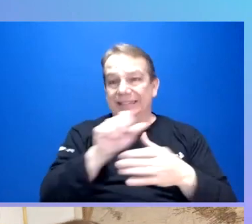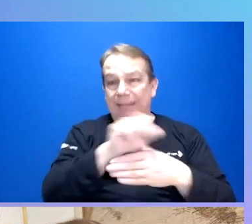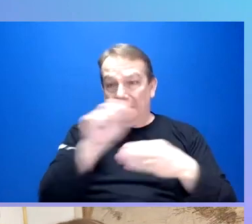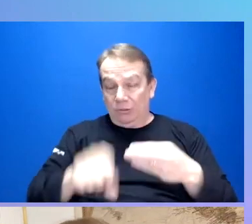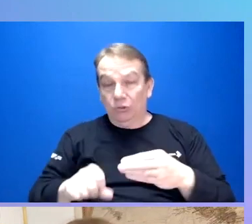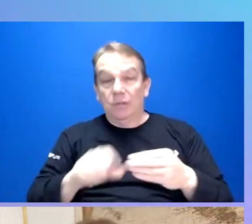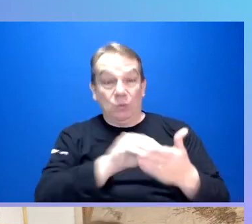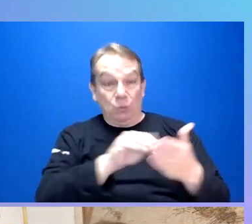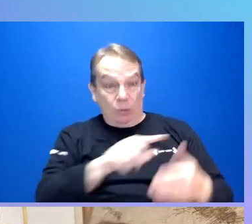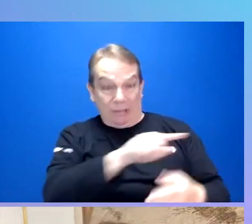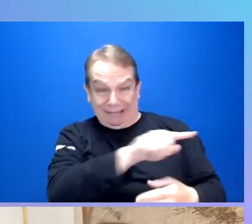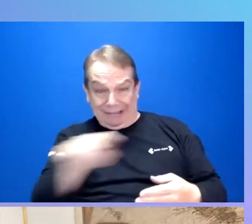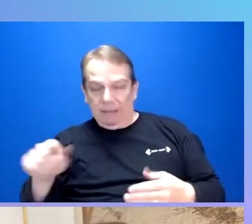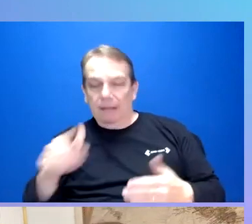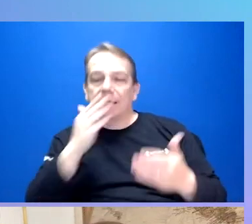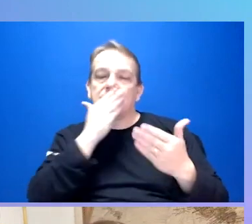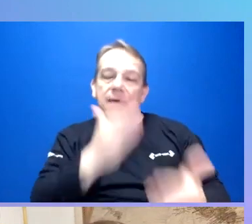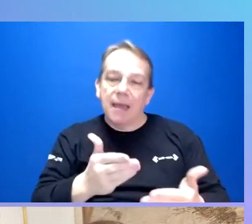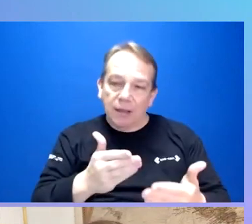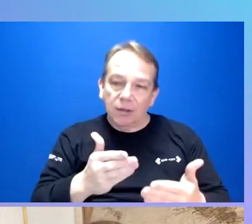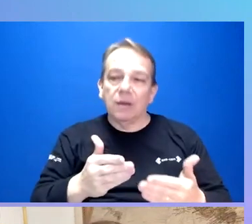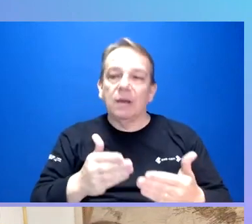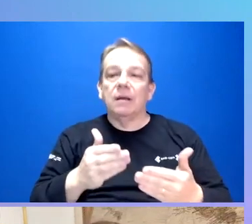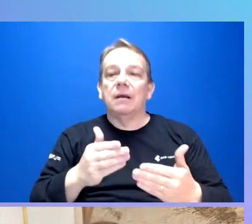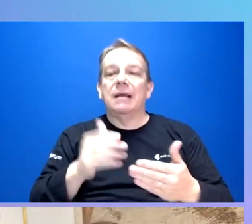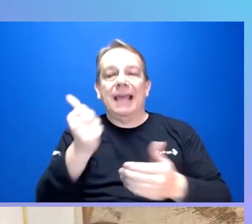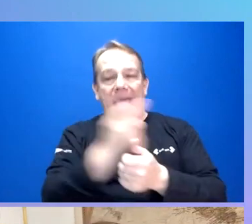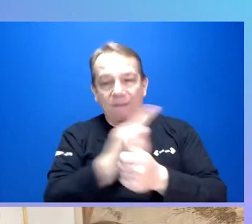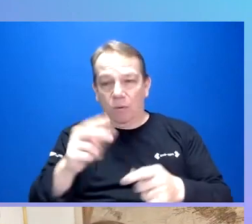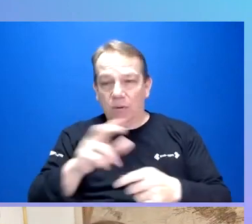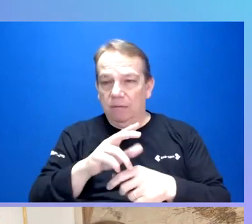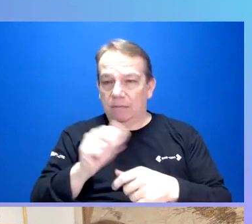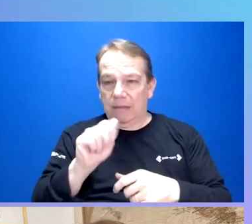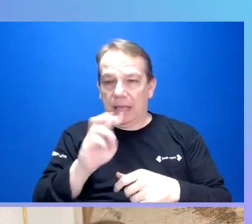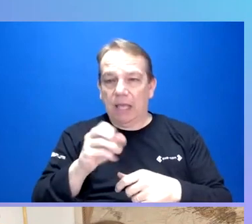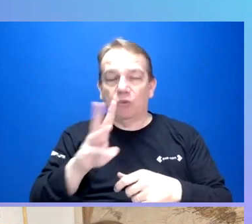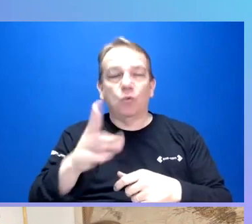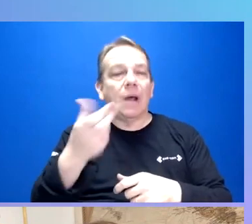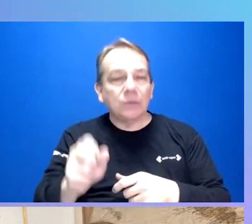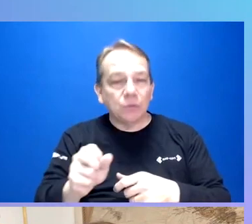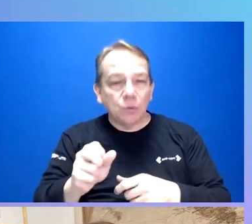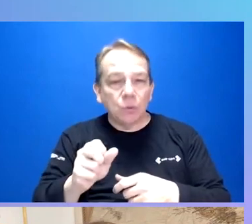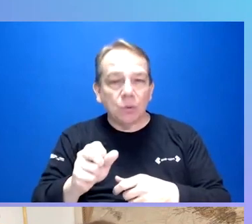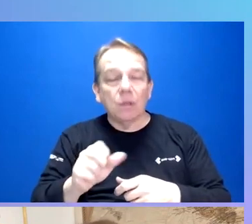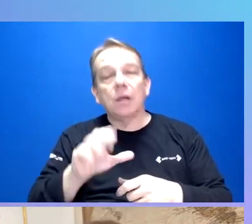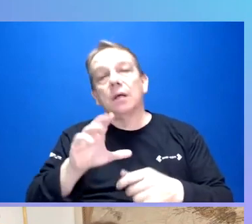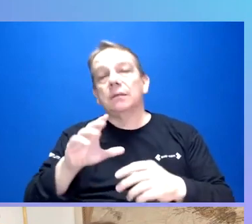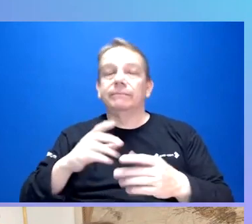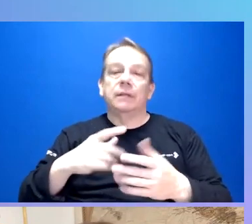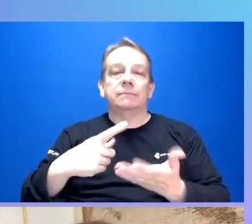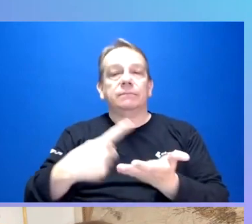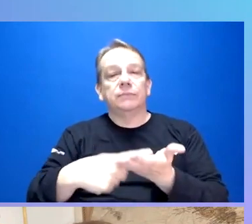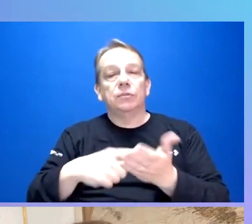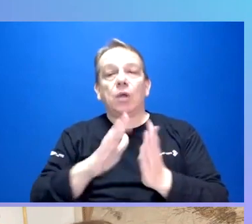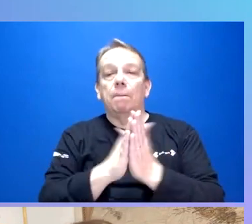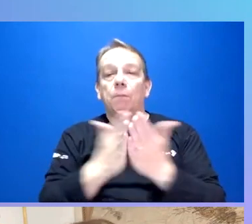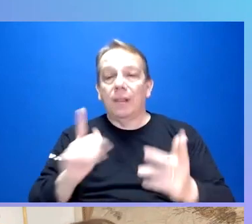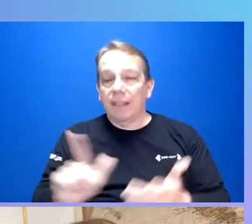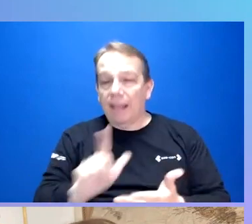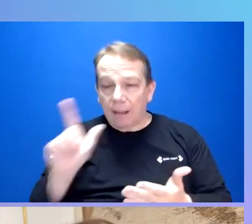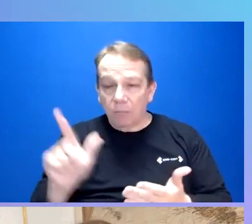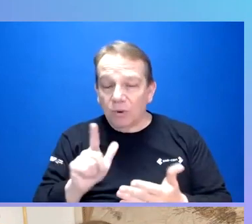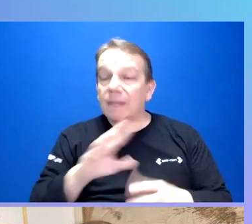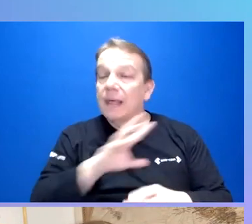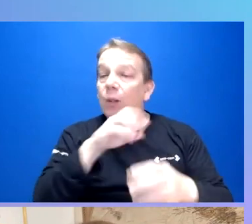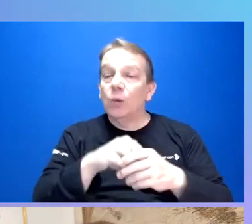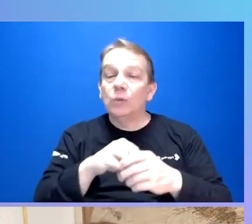design students. Thank you to Chancey Fleet and everyone at the Andrew High School Braille and Talking Book Library. Thank you to the inclusive design team